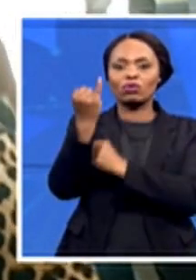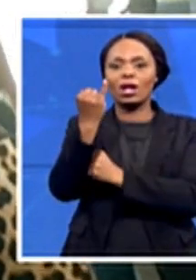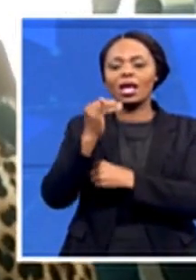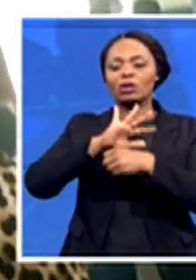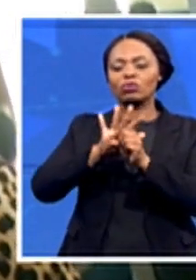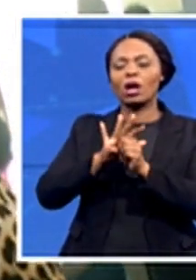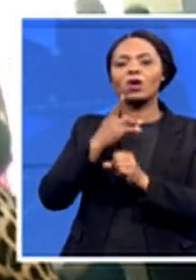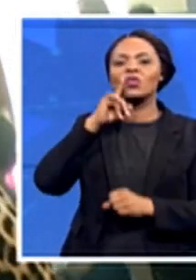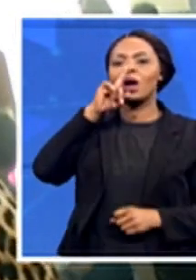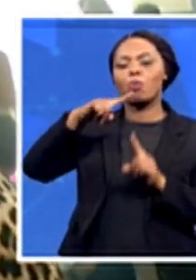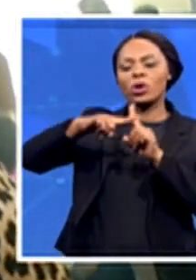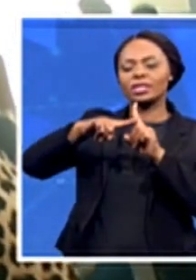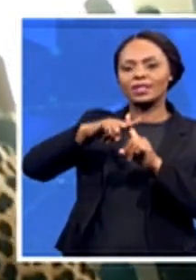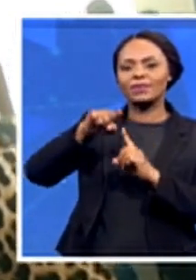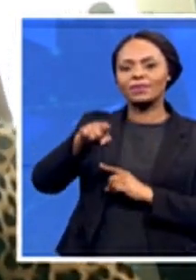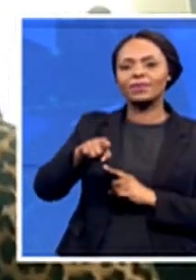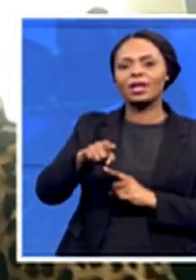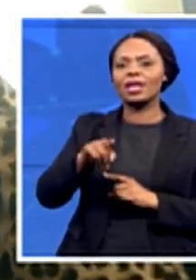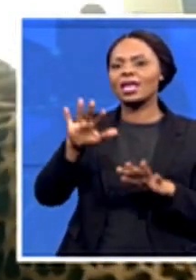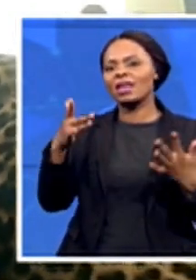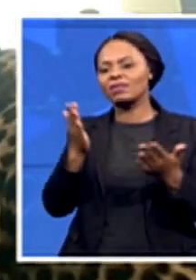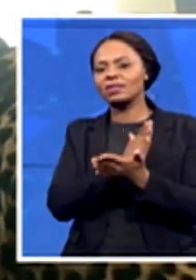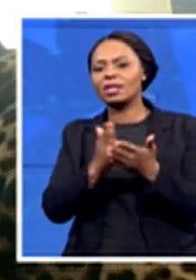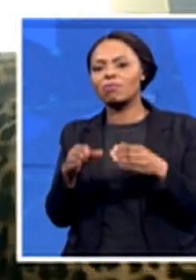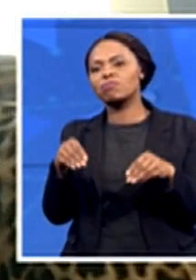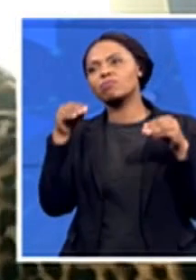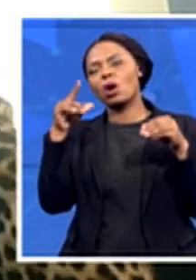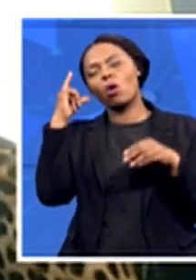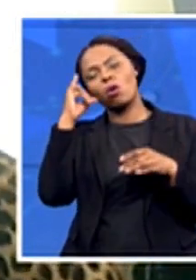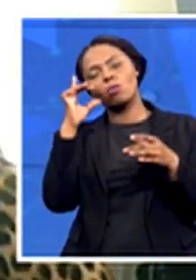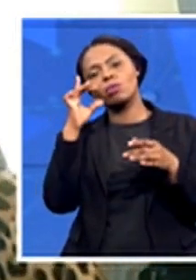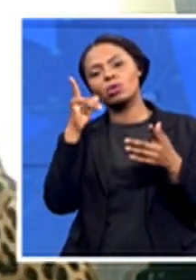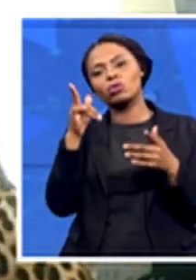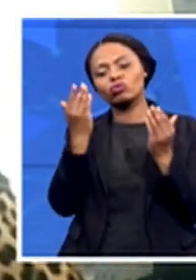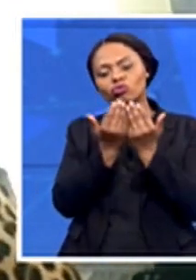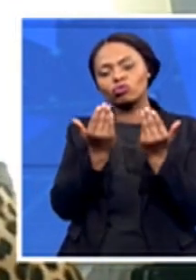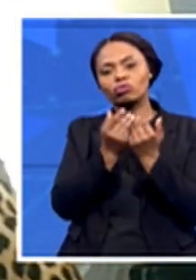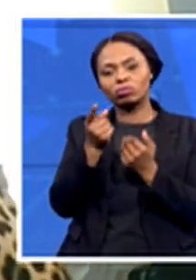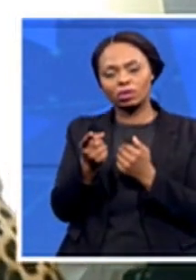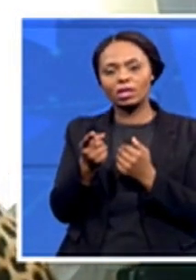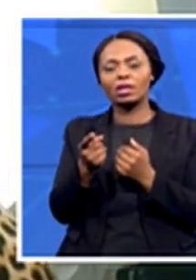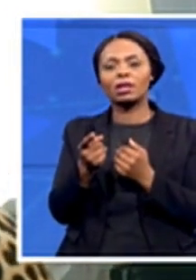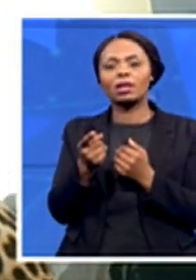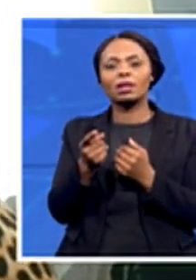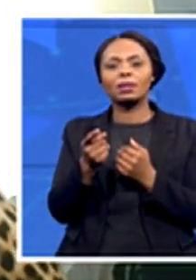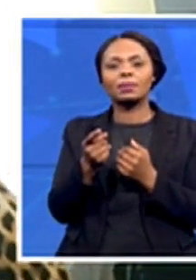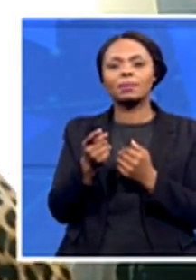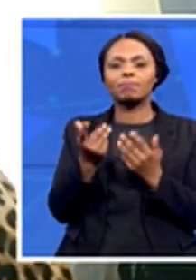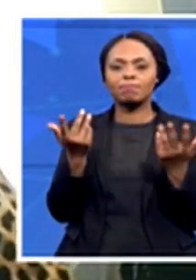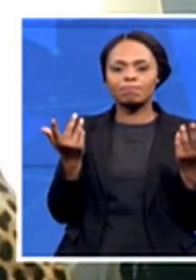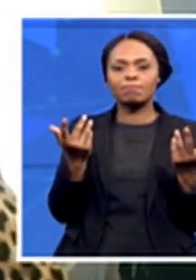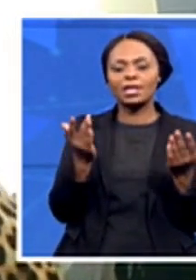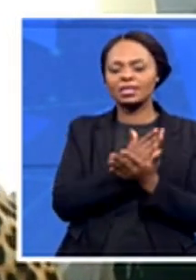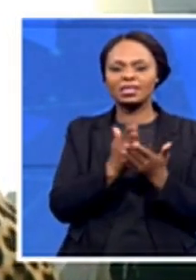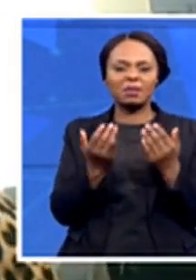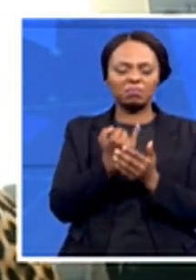boarding schools, those who were day scholars, we brought them to boarding schools, except for those who did not want to isolate, preferred to go home. So that's